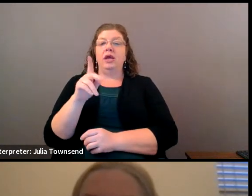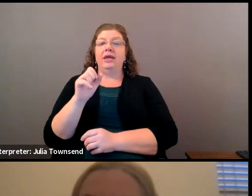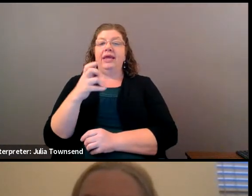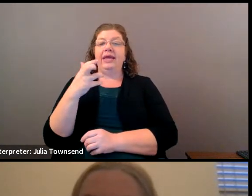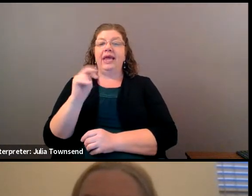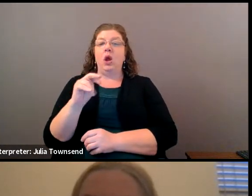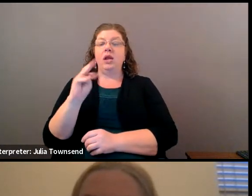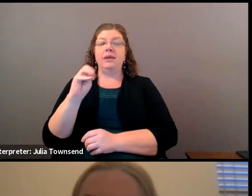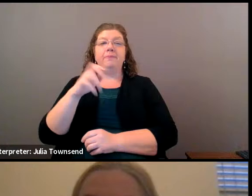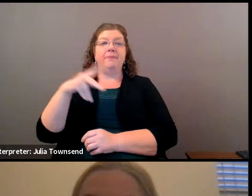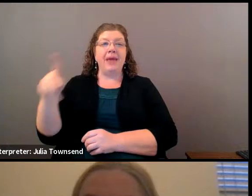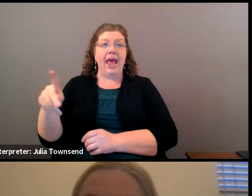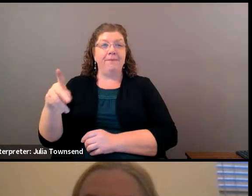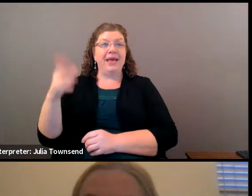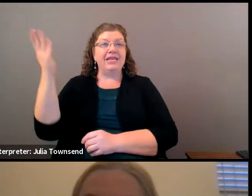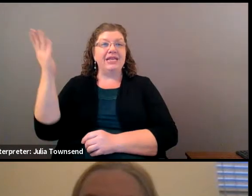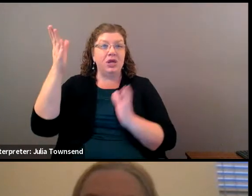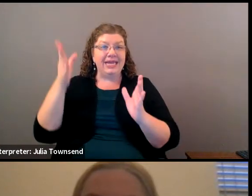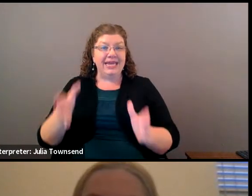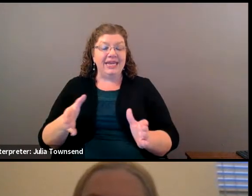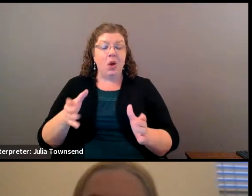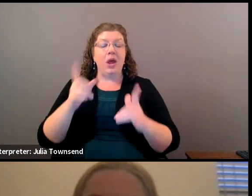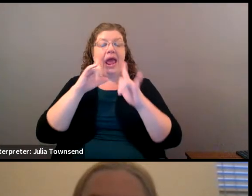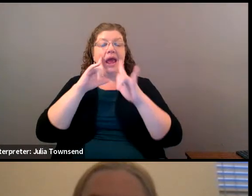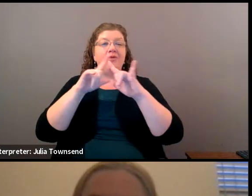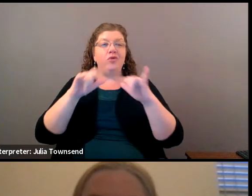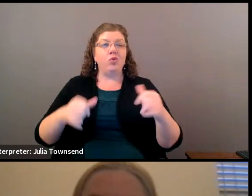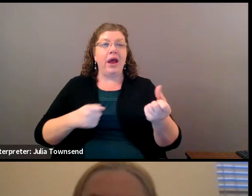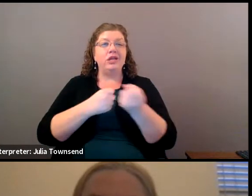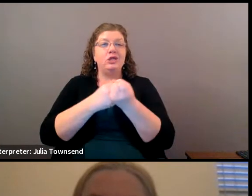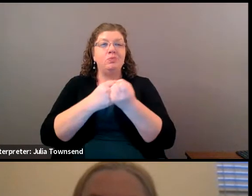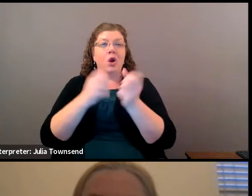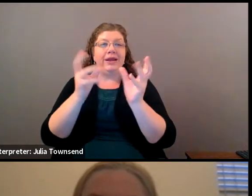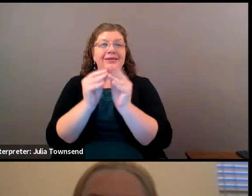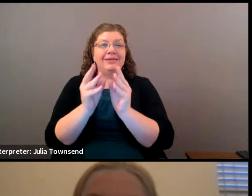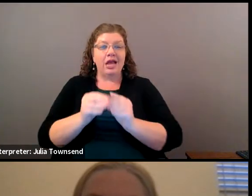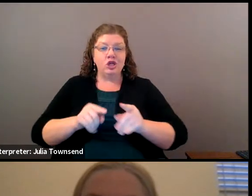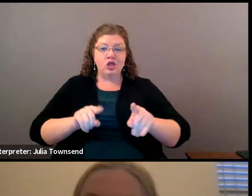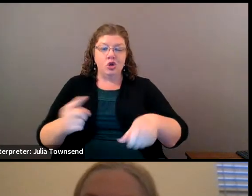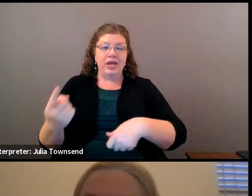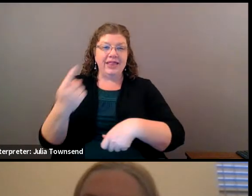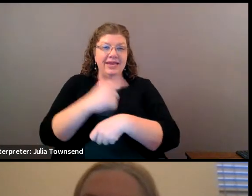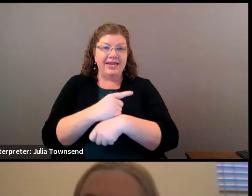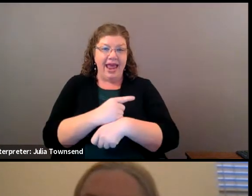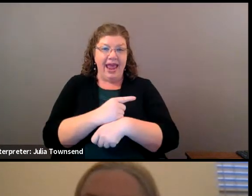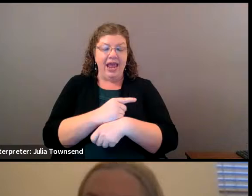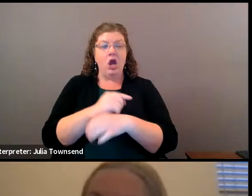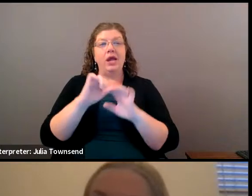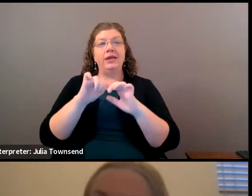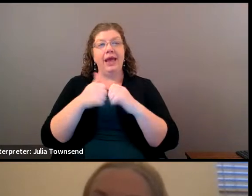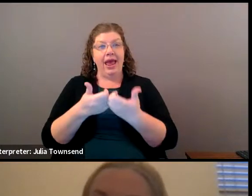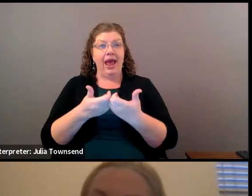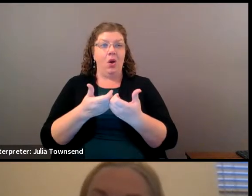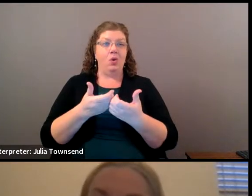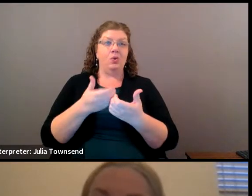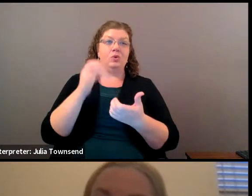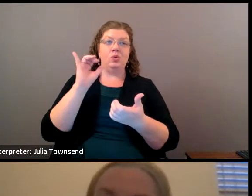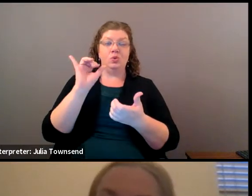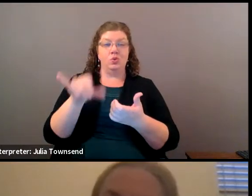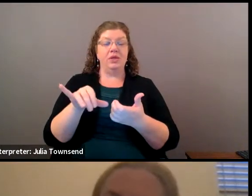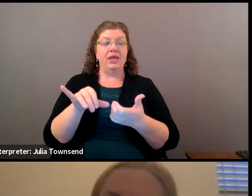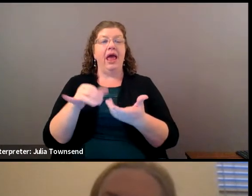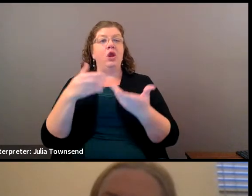our keynote and a variety of supporting sessions throughout the day on how to do that in ways that